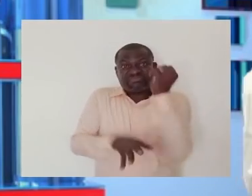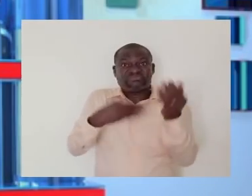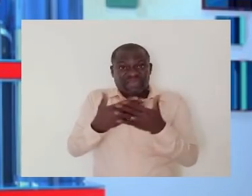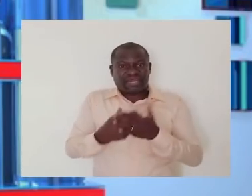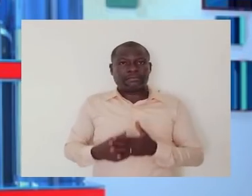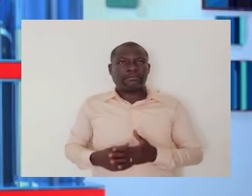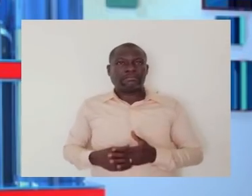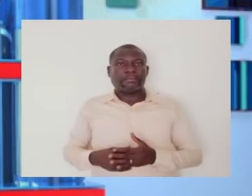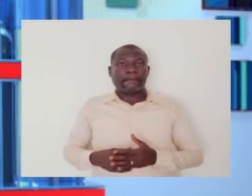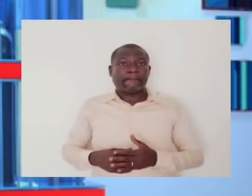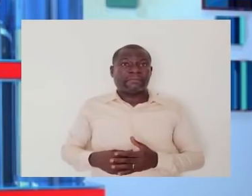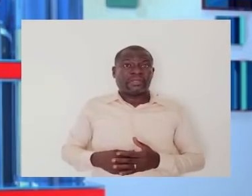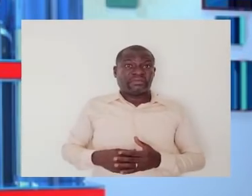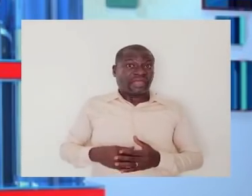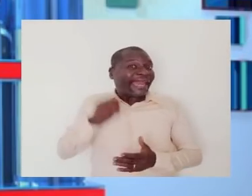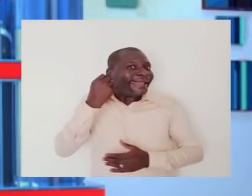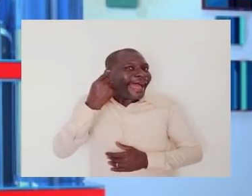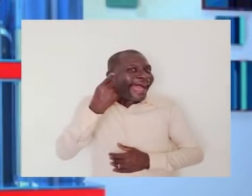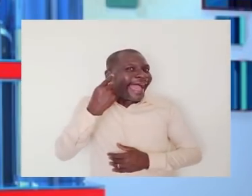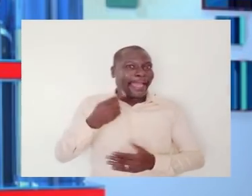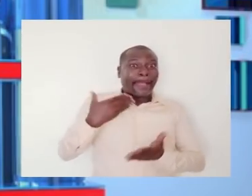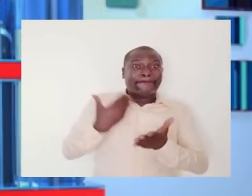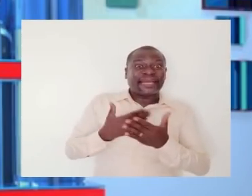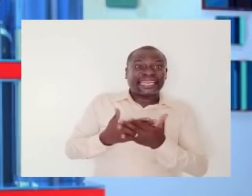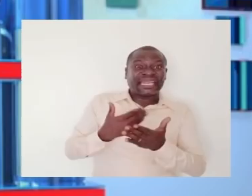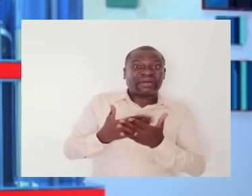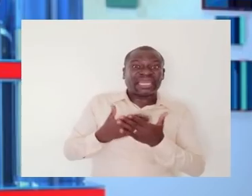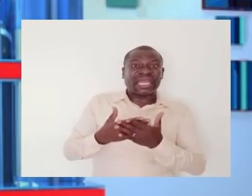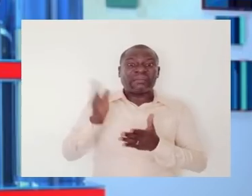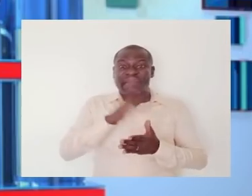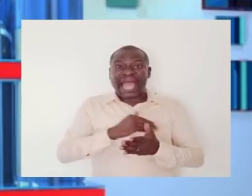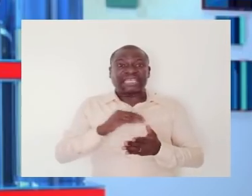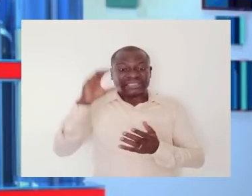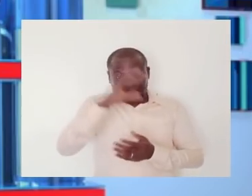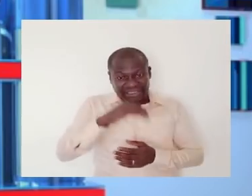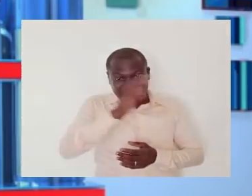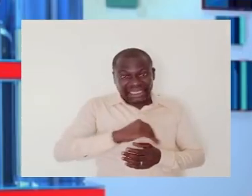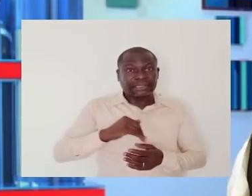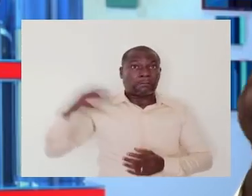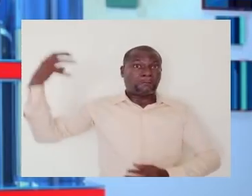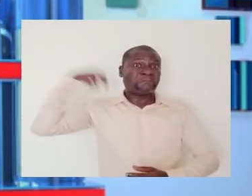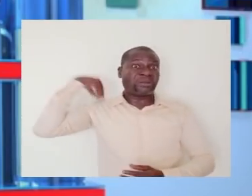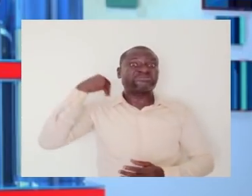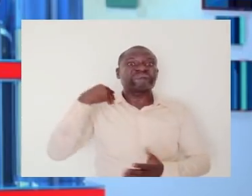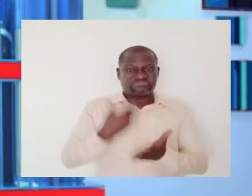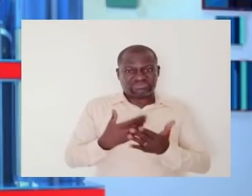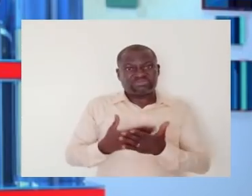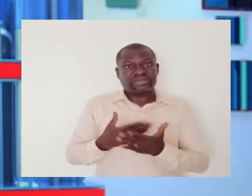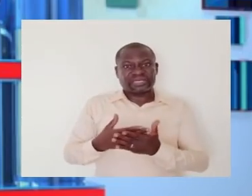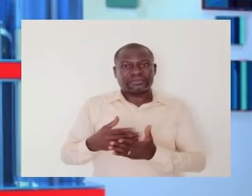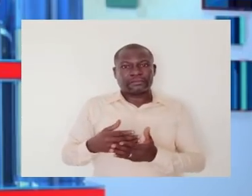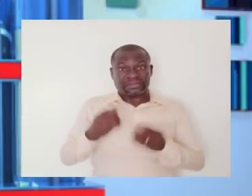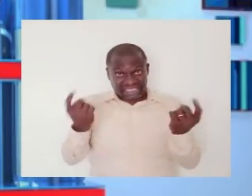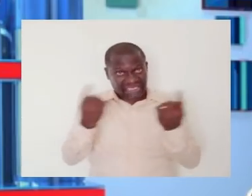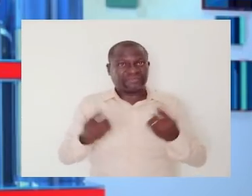Anisika Pelboni, a binum edia chile. Now what the yaw bebri, a wawo, a what we are